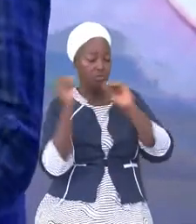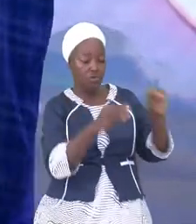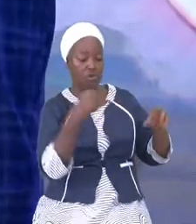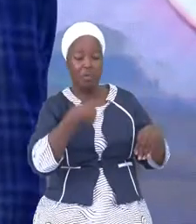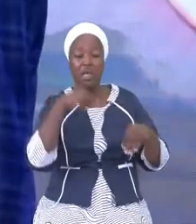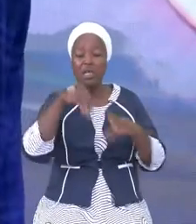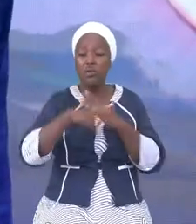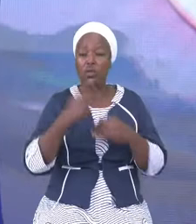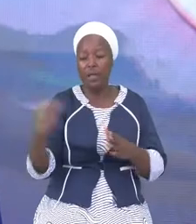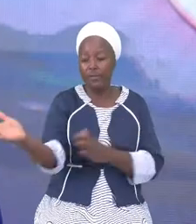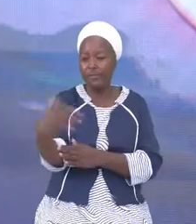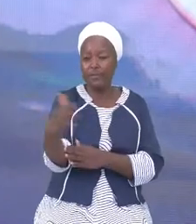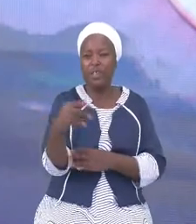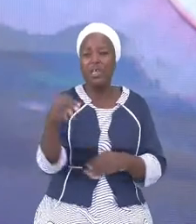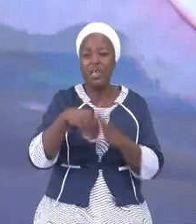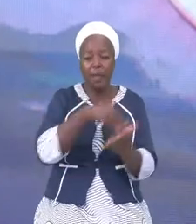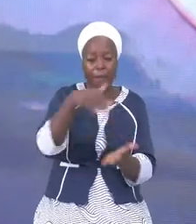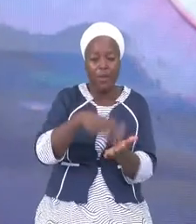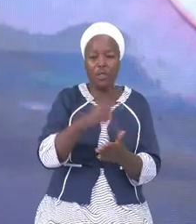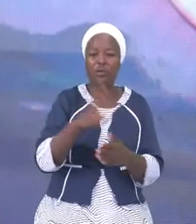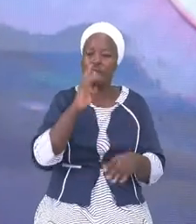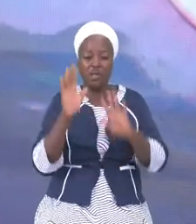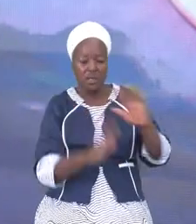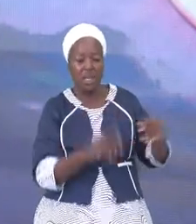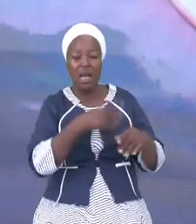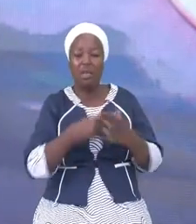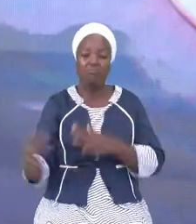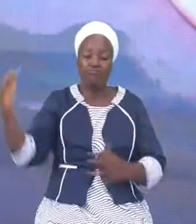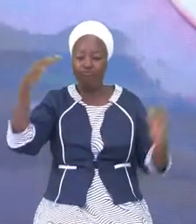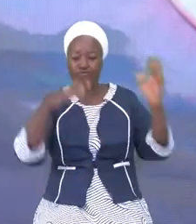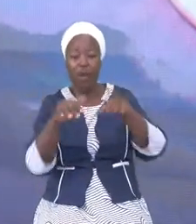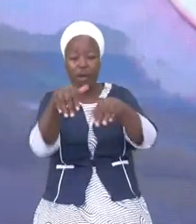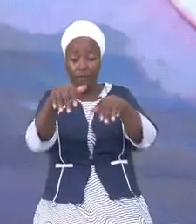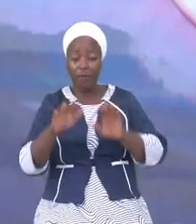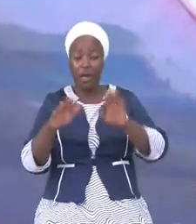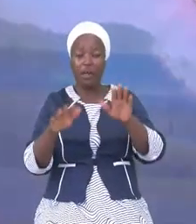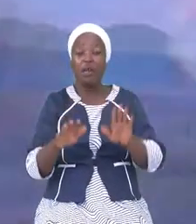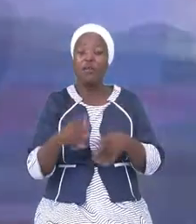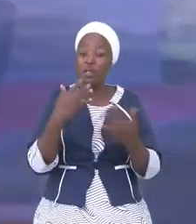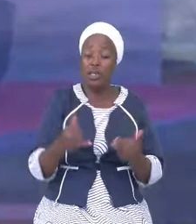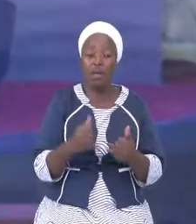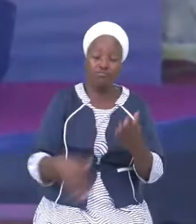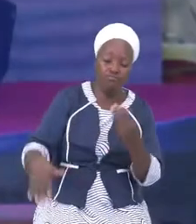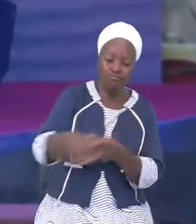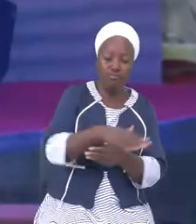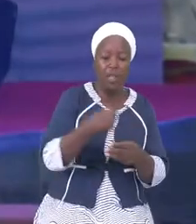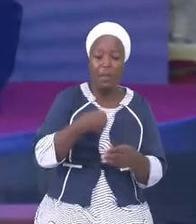deep, in the midst of the seas, and the floods compass me about. All thy billows